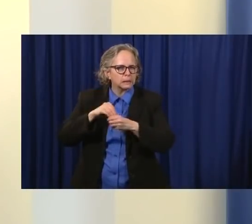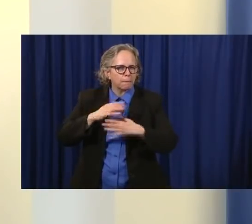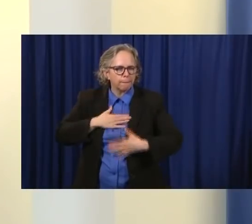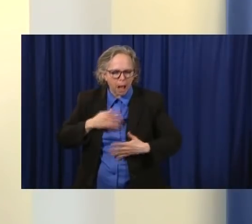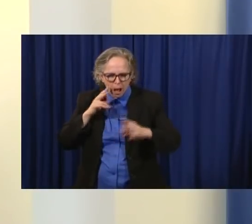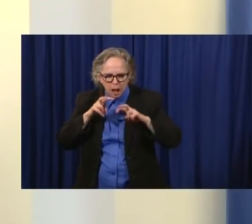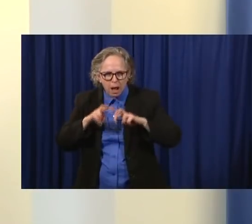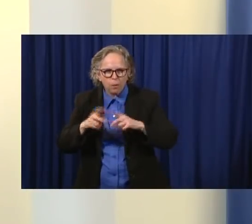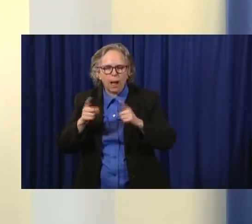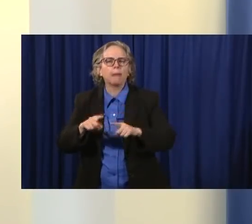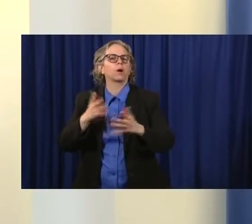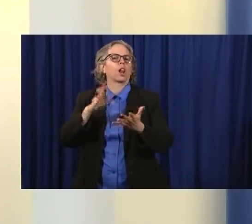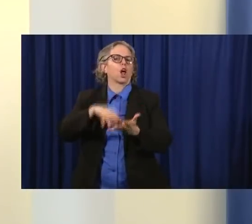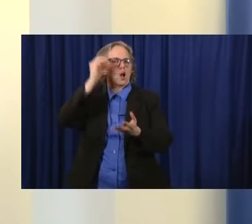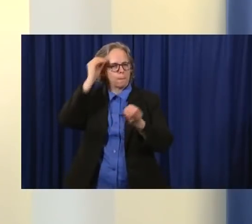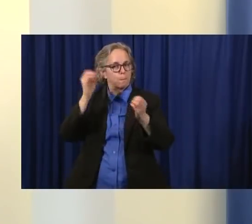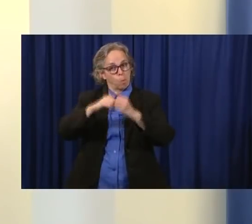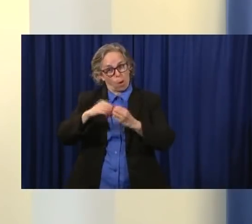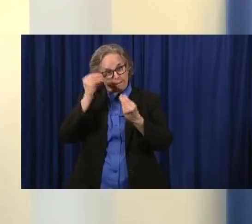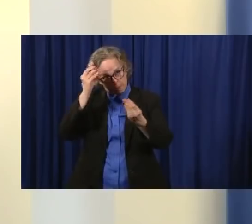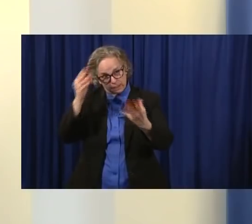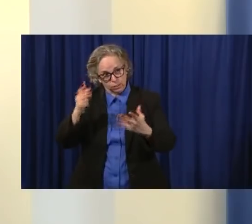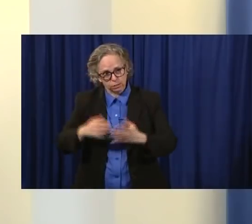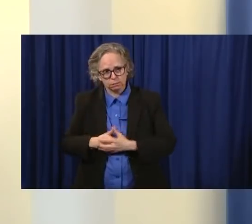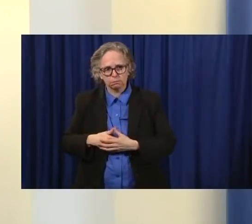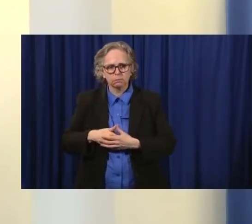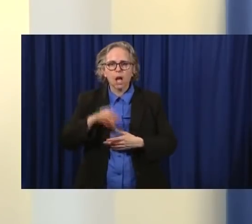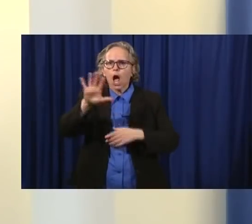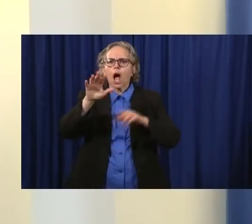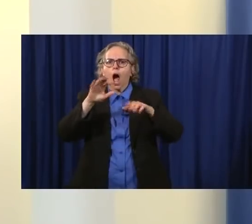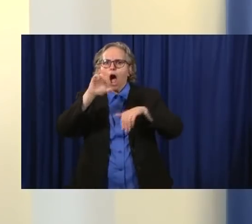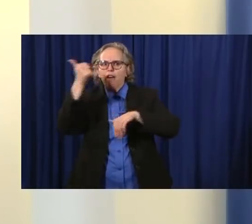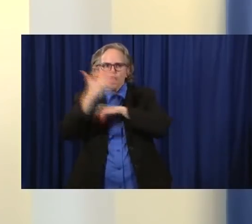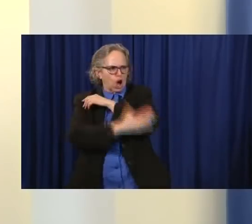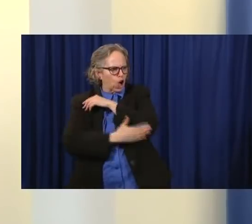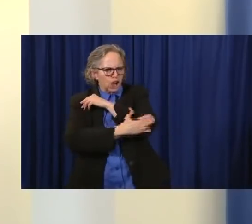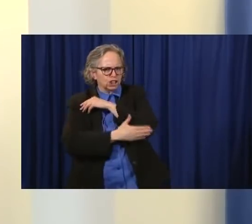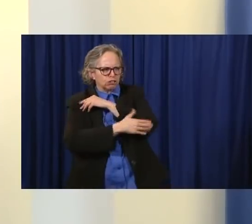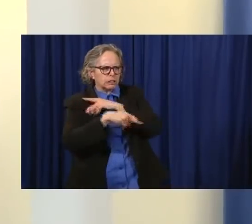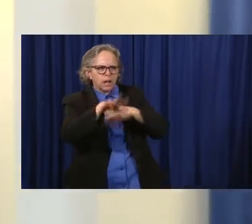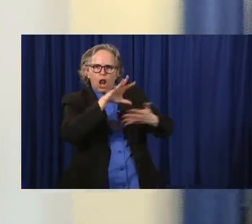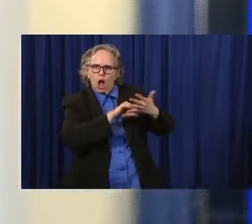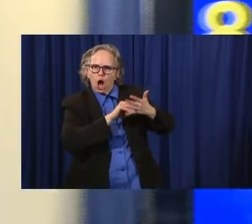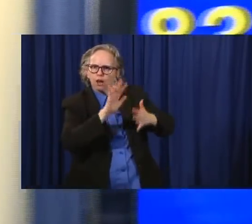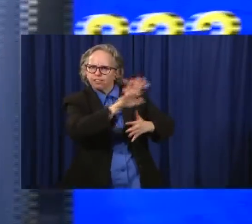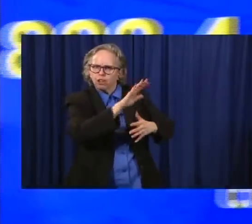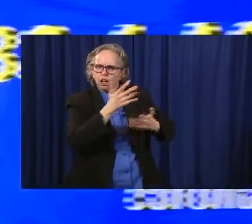and learn more about what actually happened in China. We still don't know a lot.